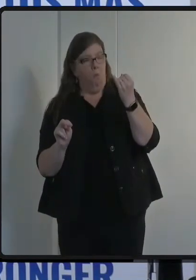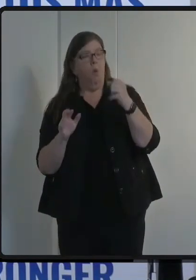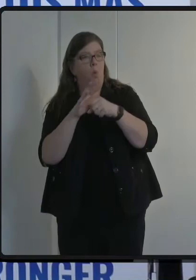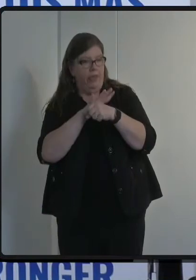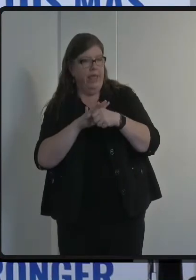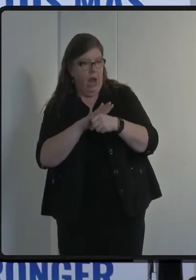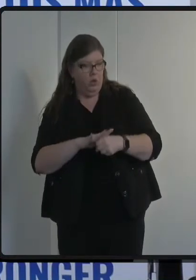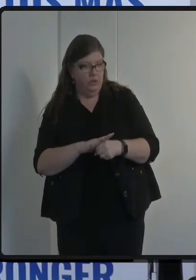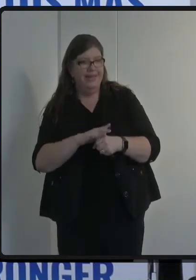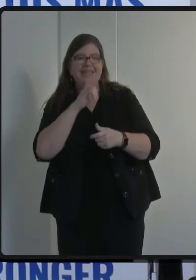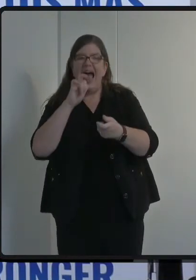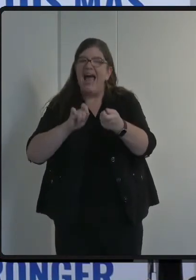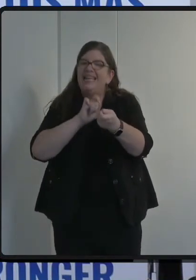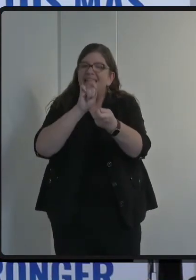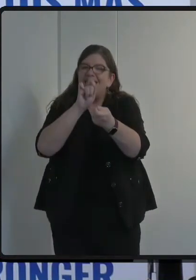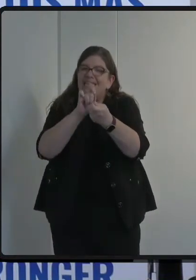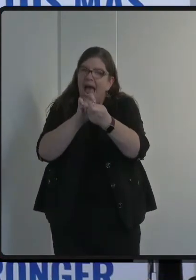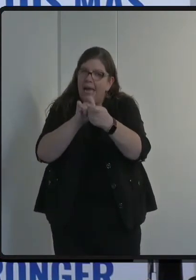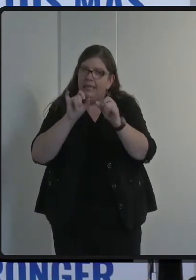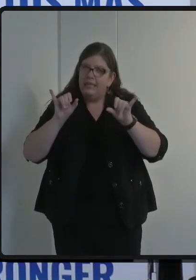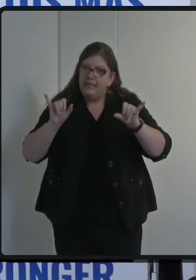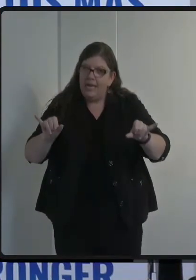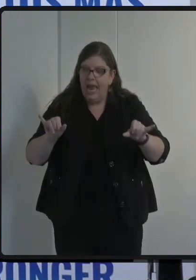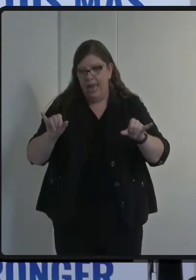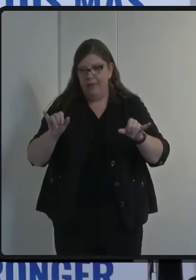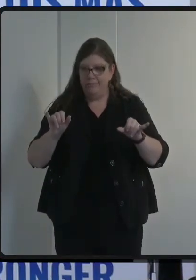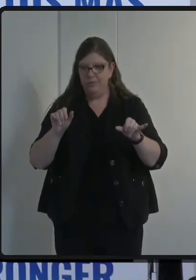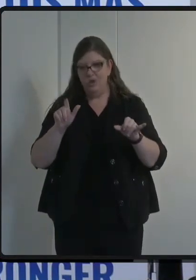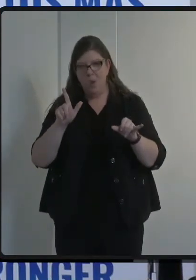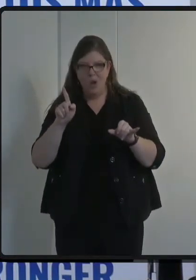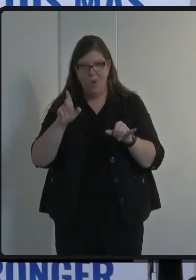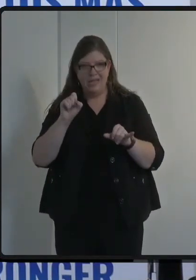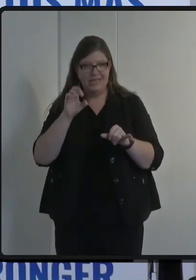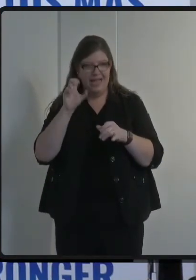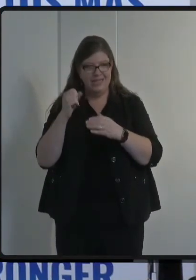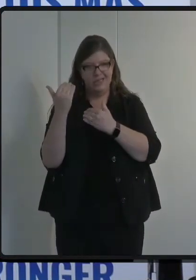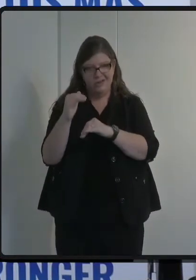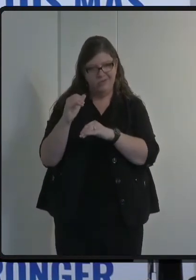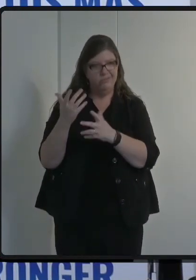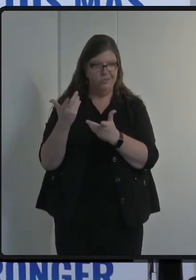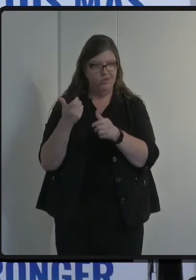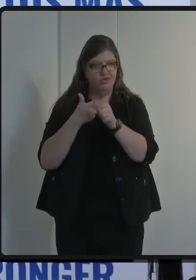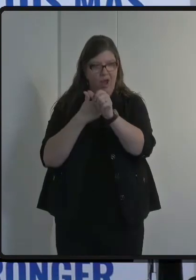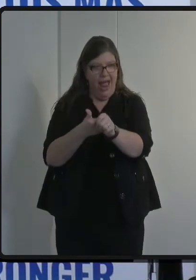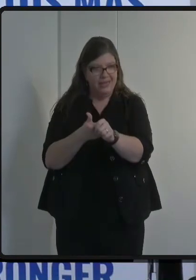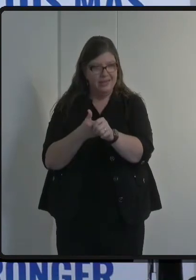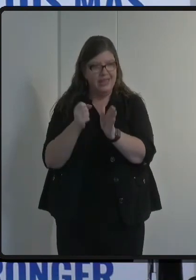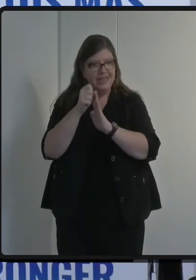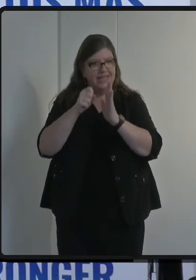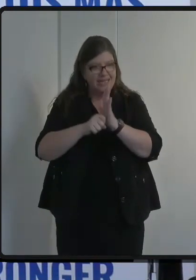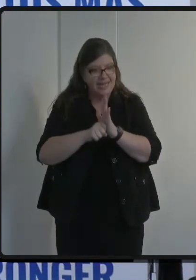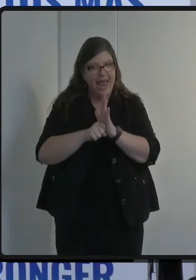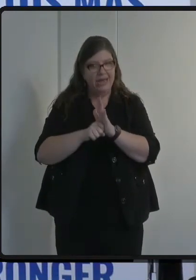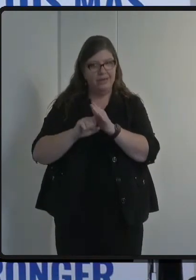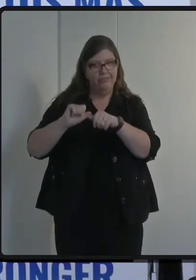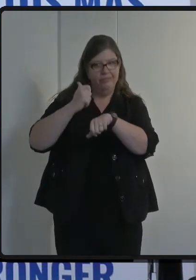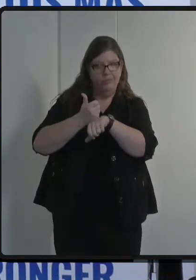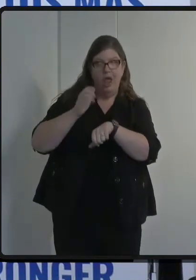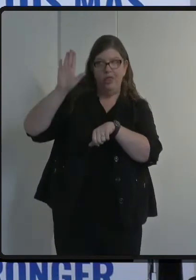It's not exactly the same 21 census tracts that the state has in their